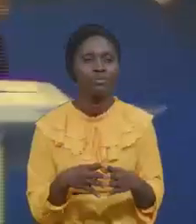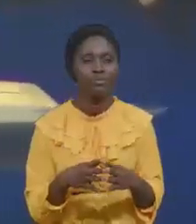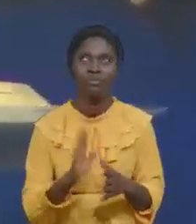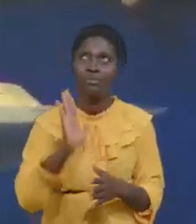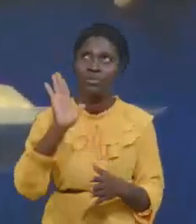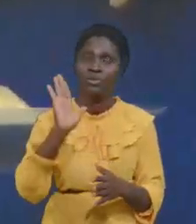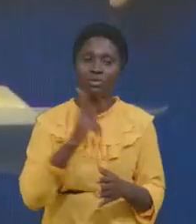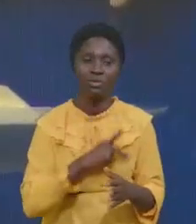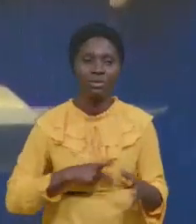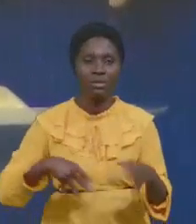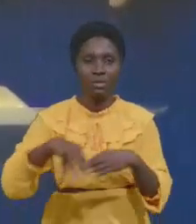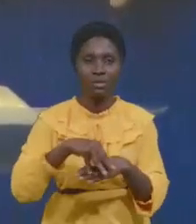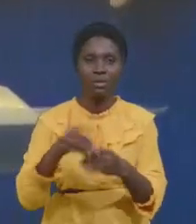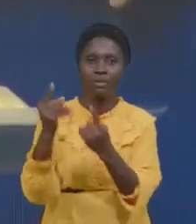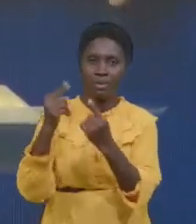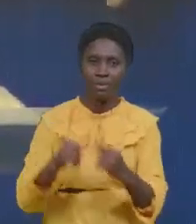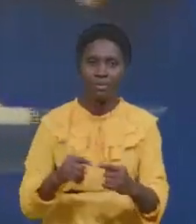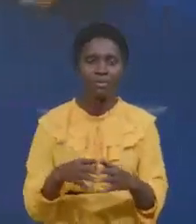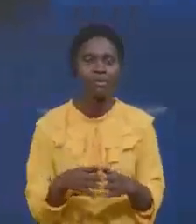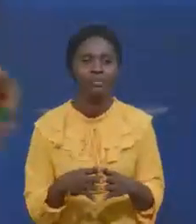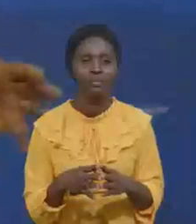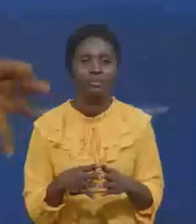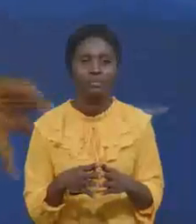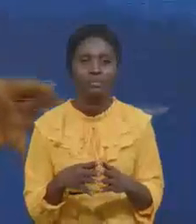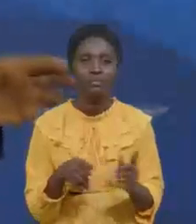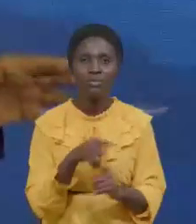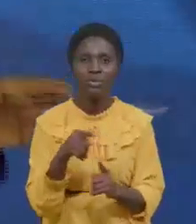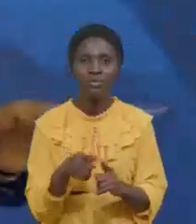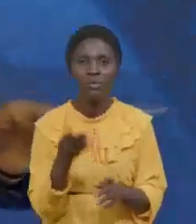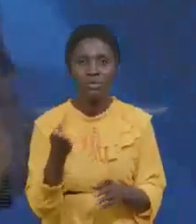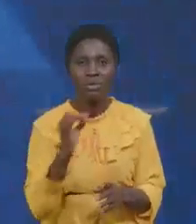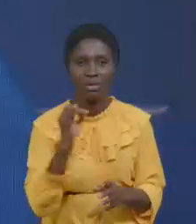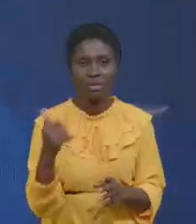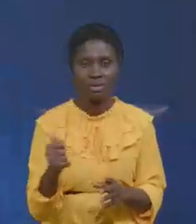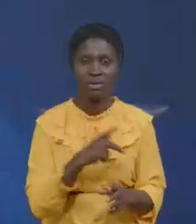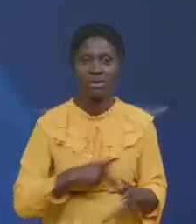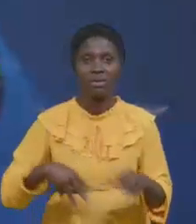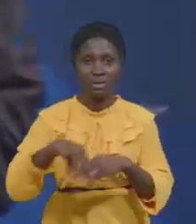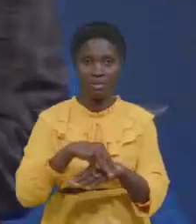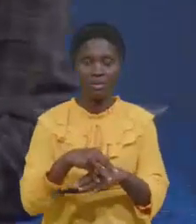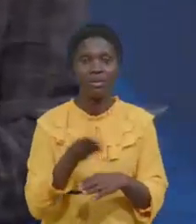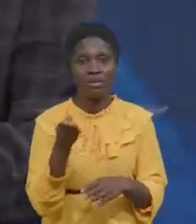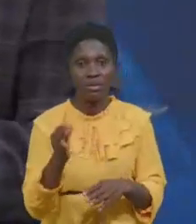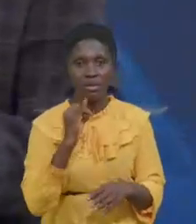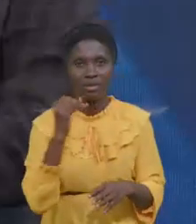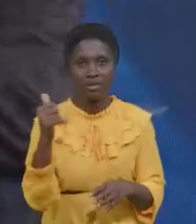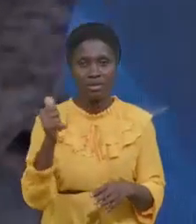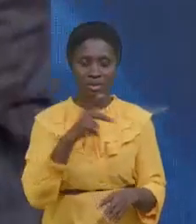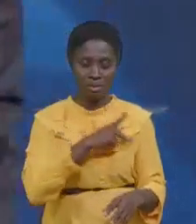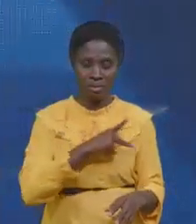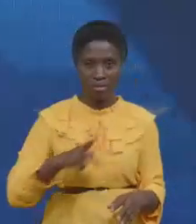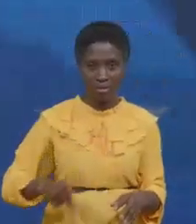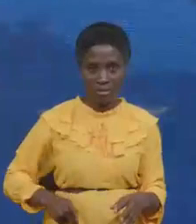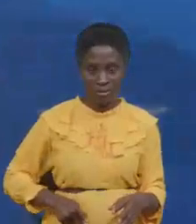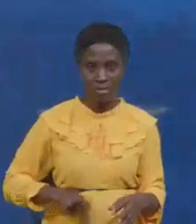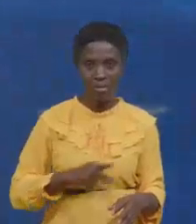Thy kingdom come. When there is a kingdom, there is a king. And